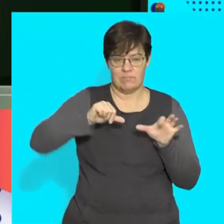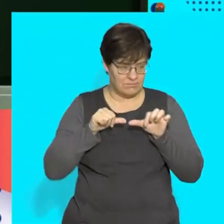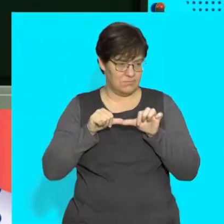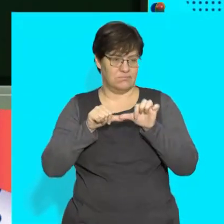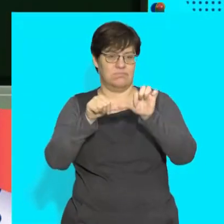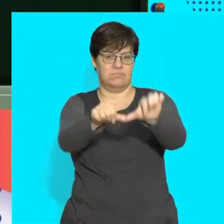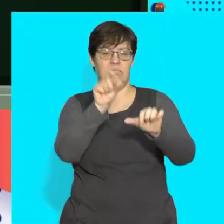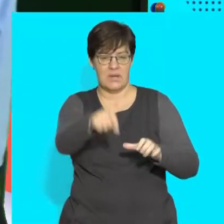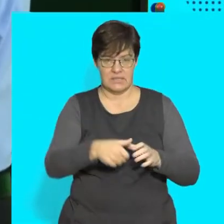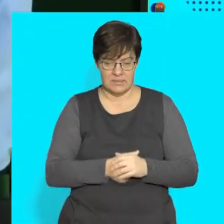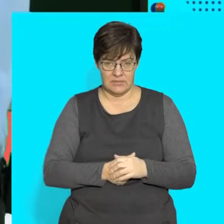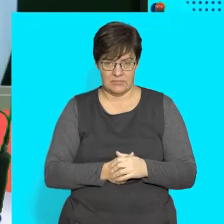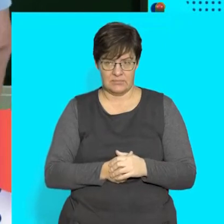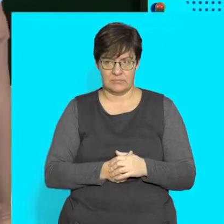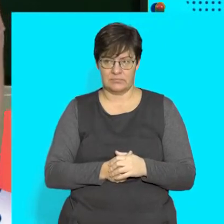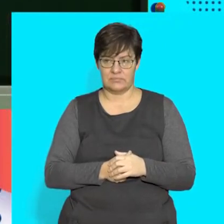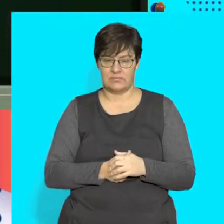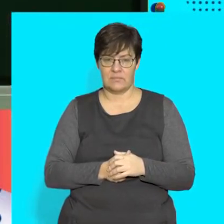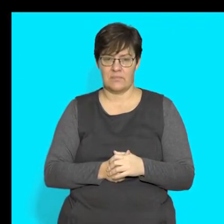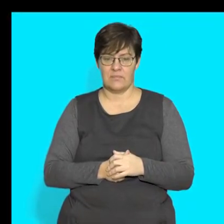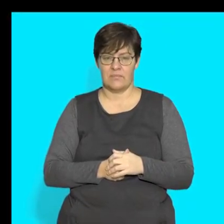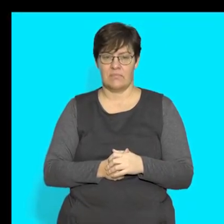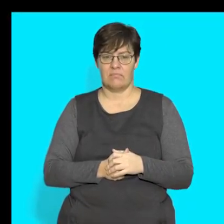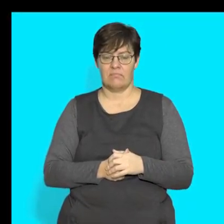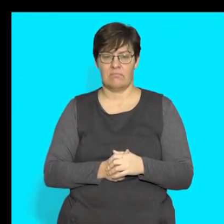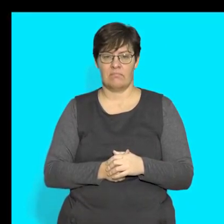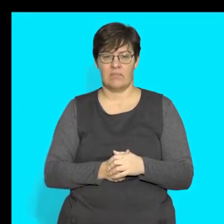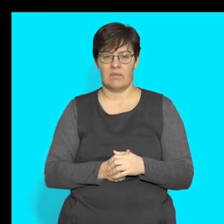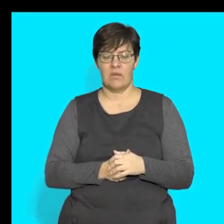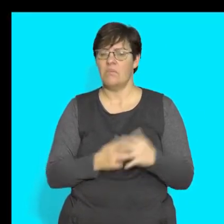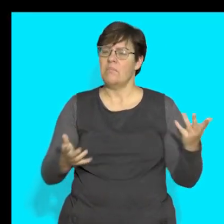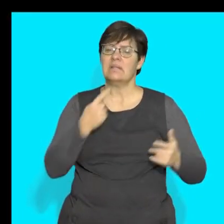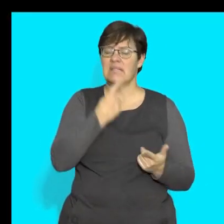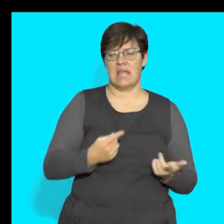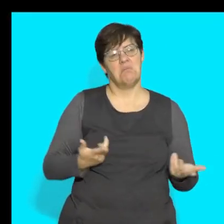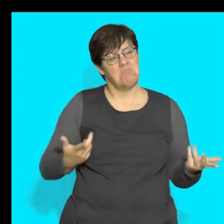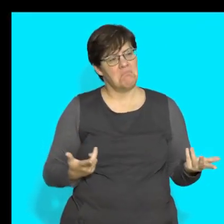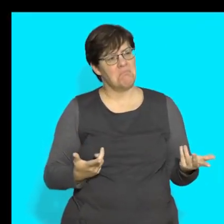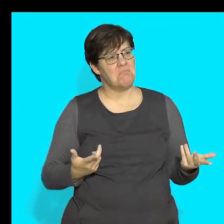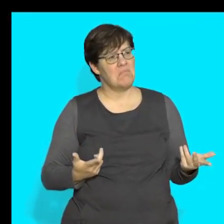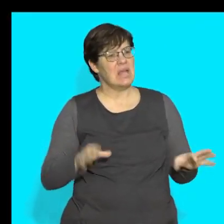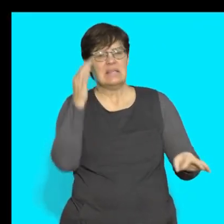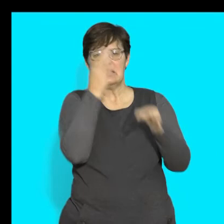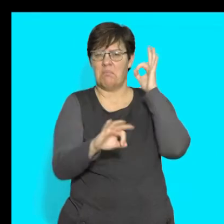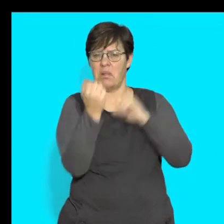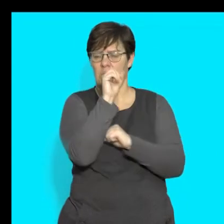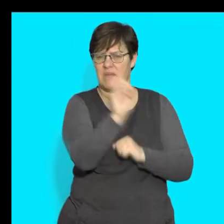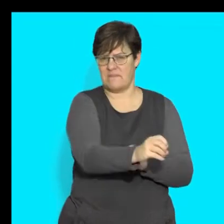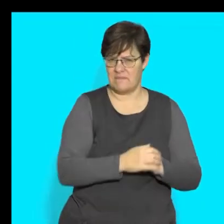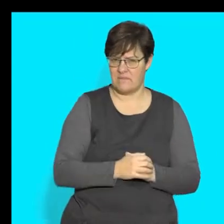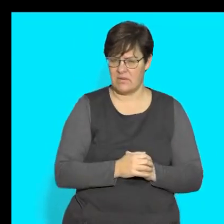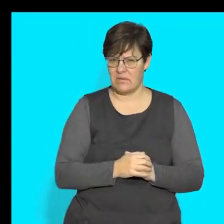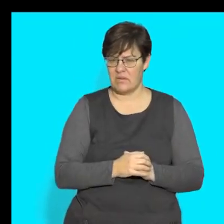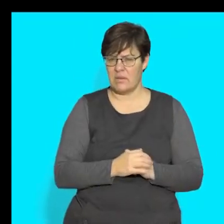that rotation going. Now, obviously, we might say to ourselves, well, we've got a simple